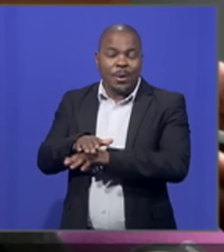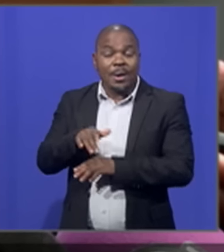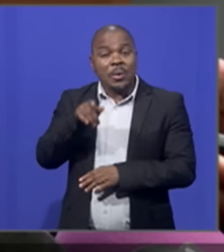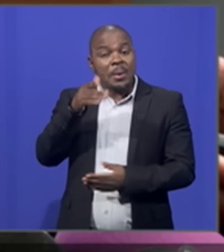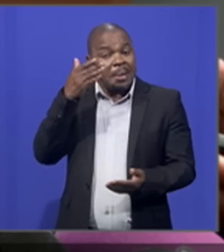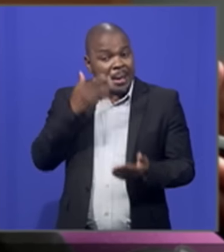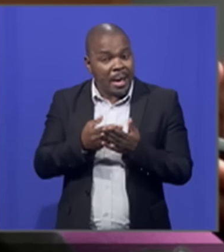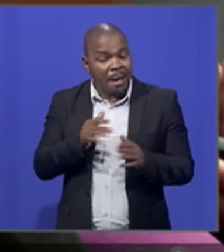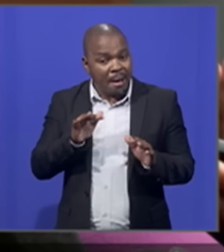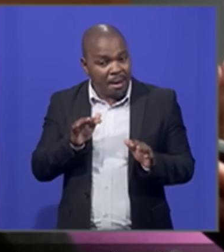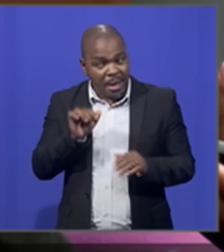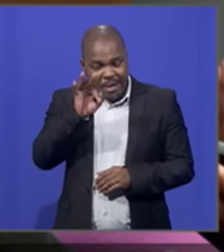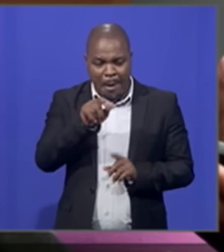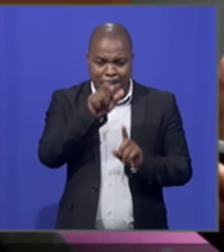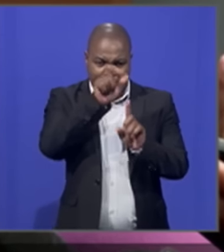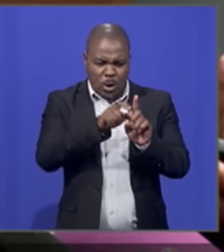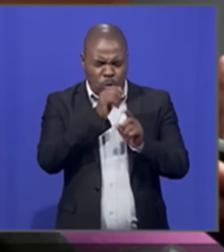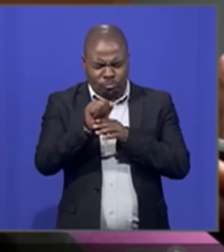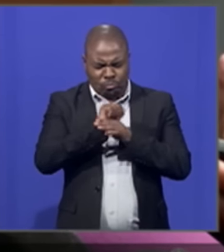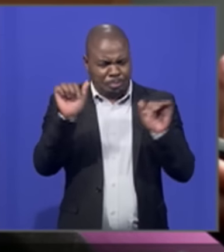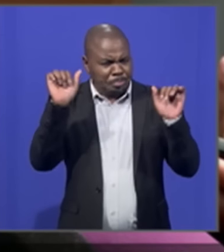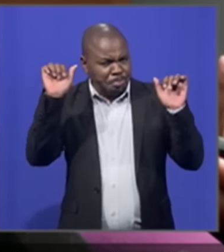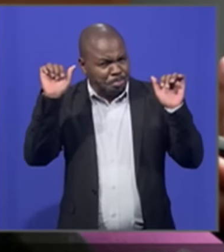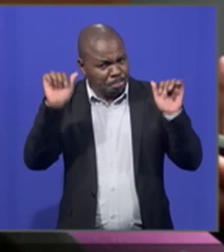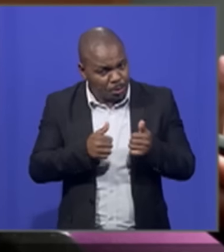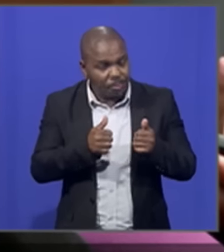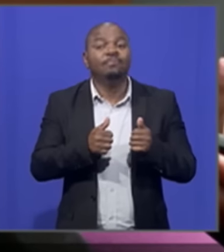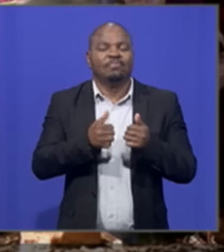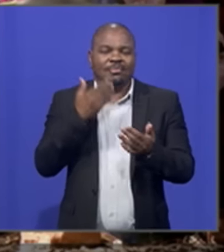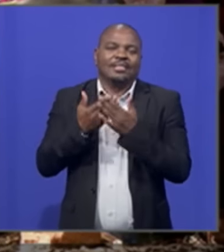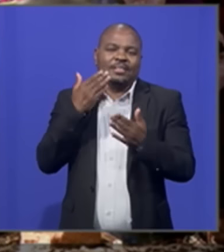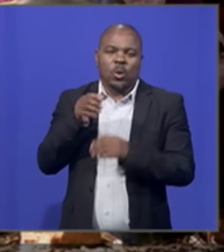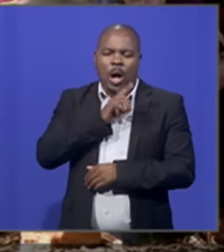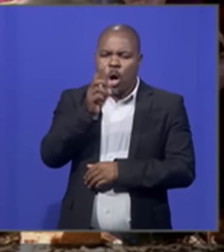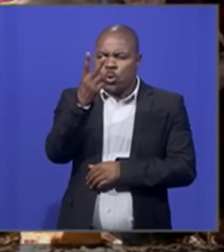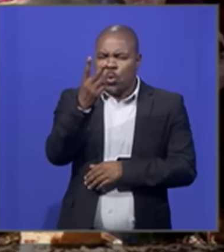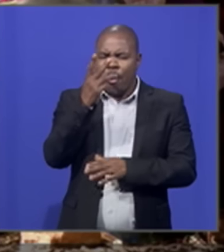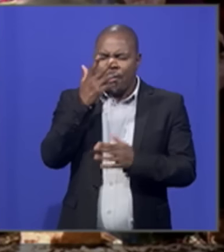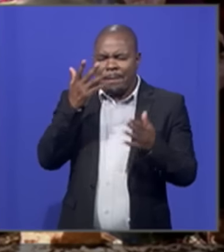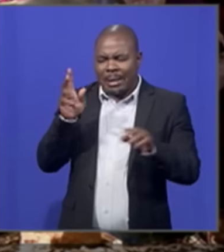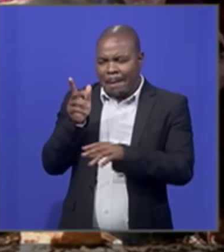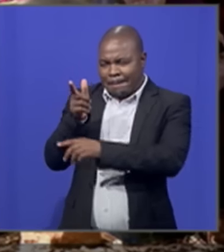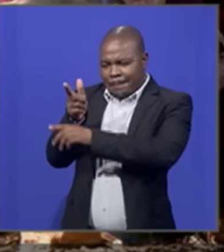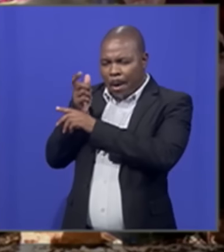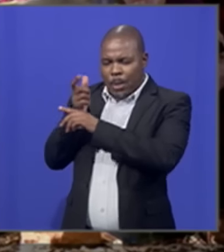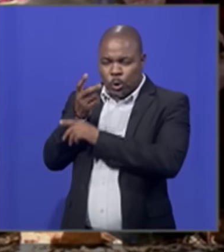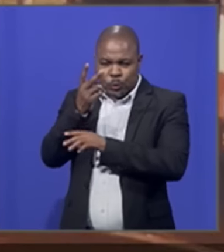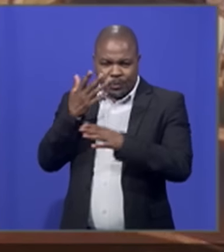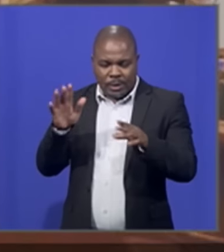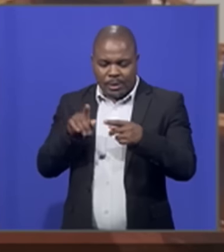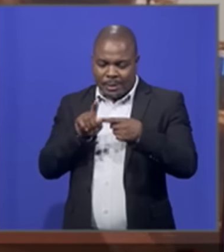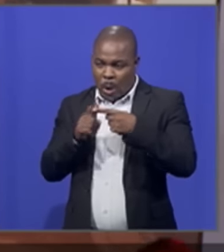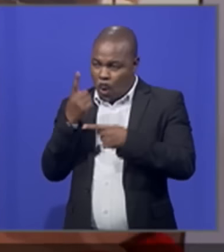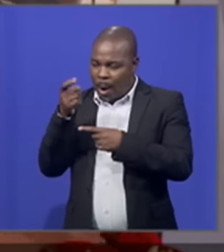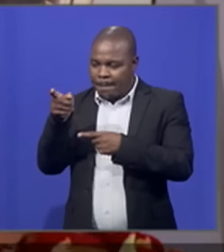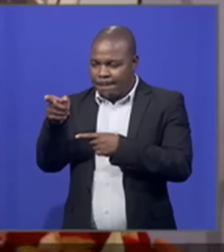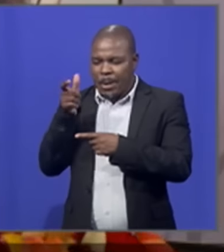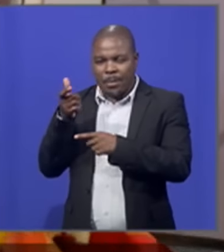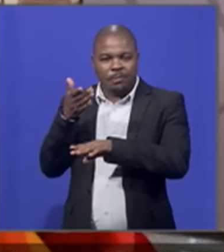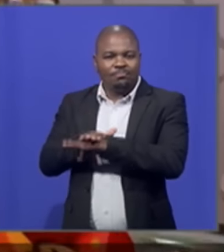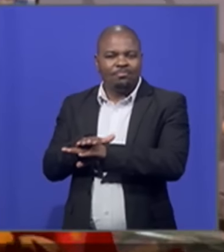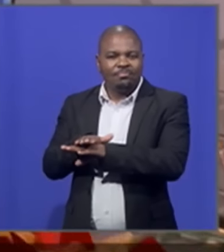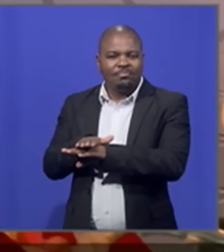highly trained gunman to do so. He shot 2 shots and witness D was killed by 1 shot. So it